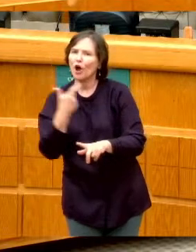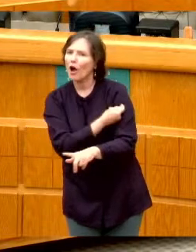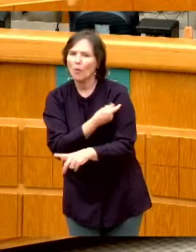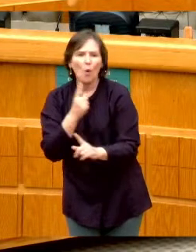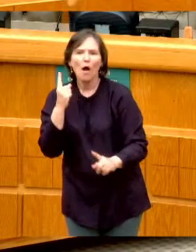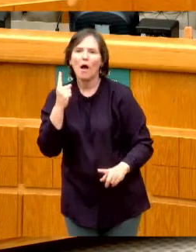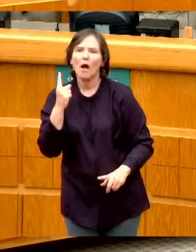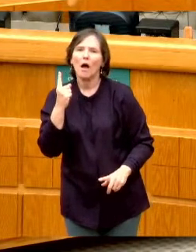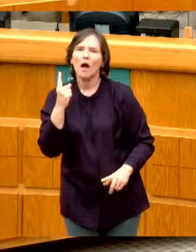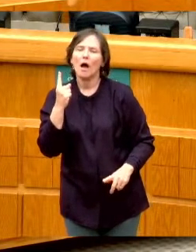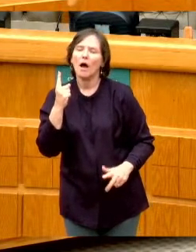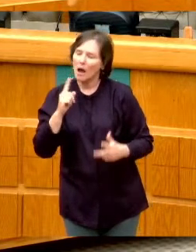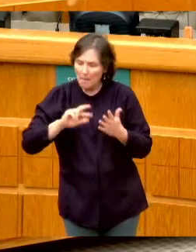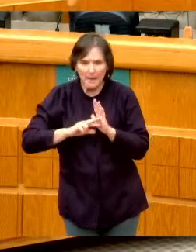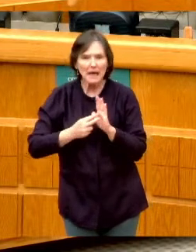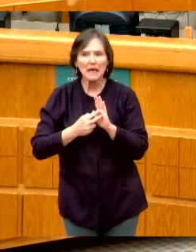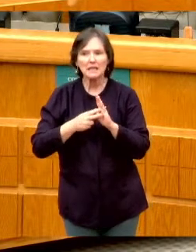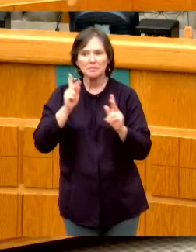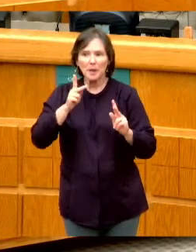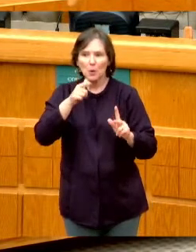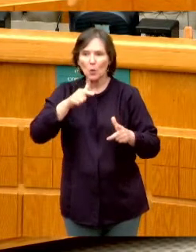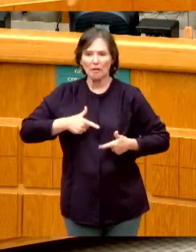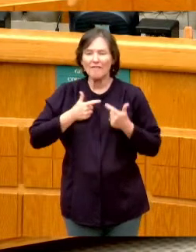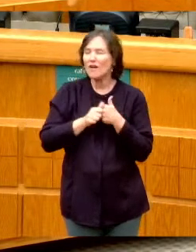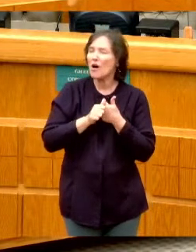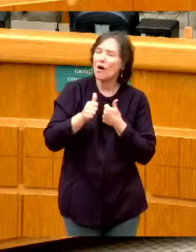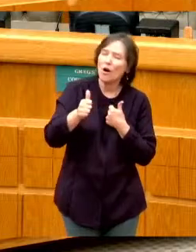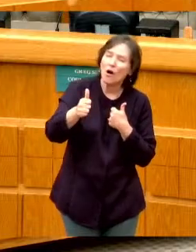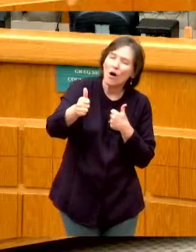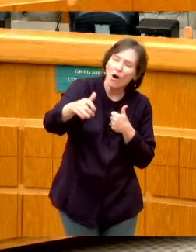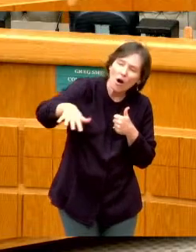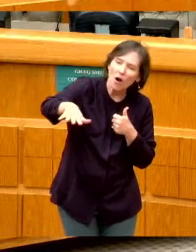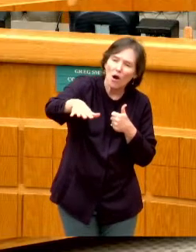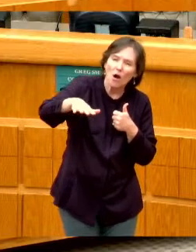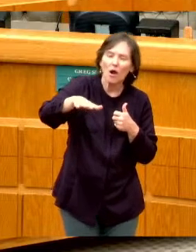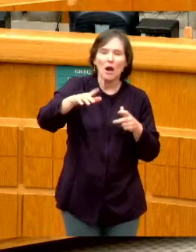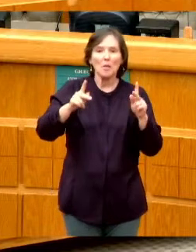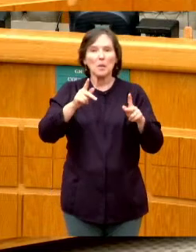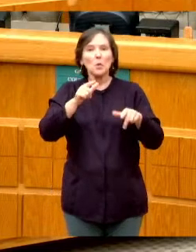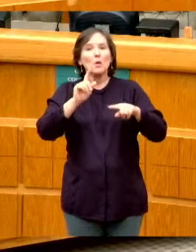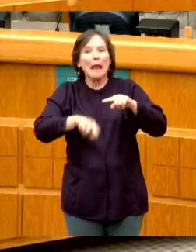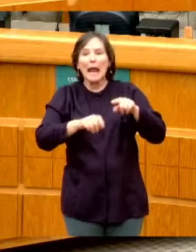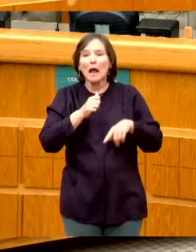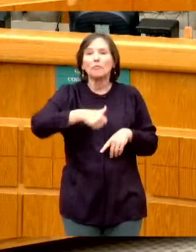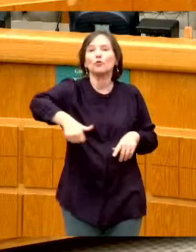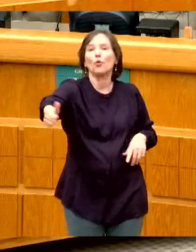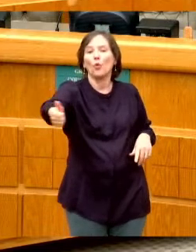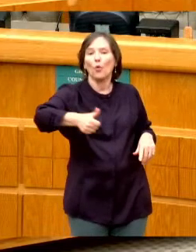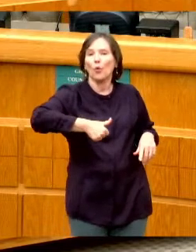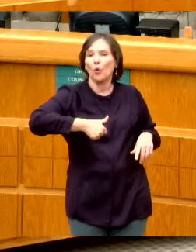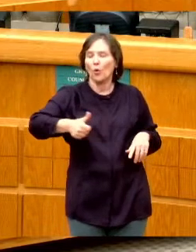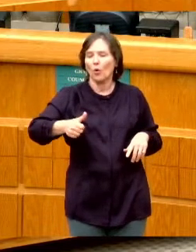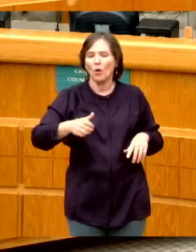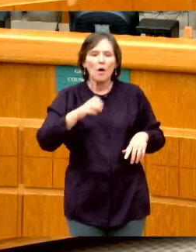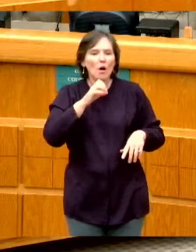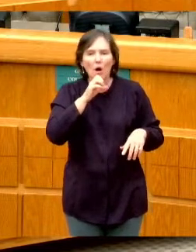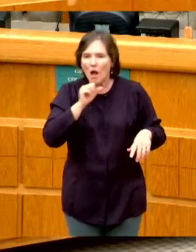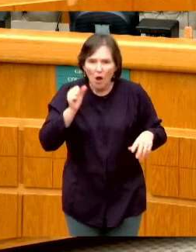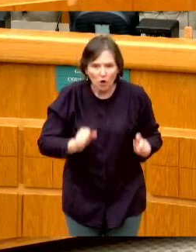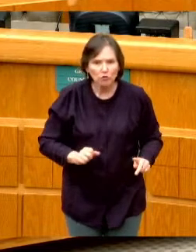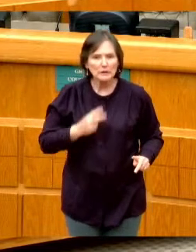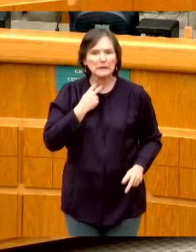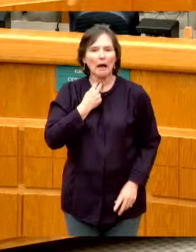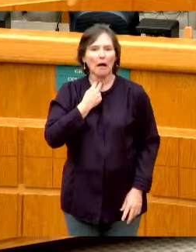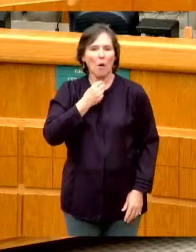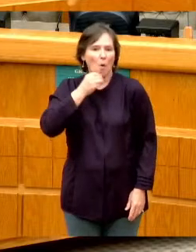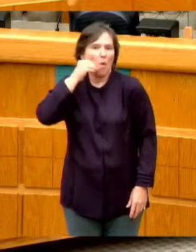that hard-to-reach population, the homebound, and those with mobility or transportation issues are sure to benefit by this